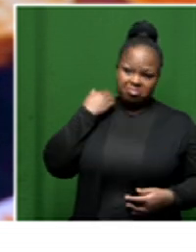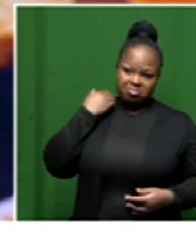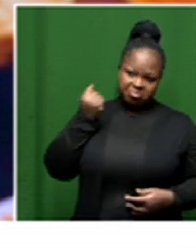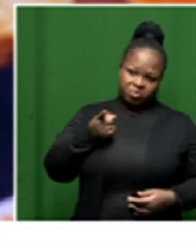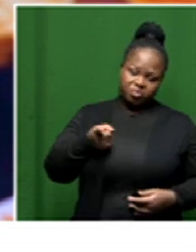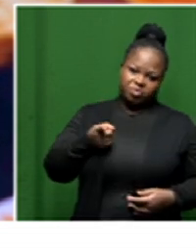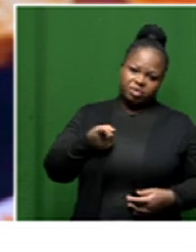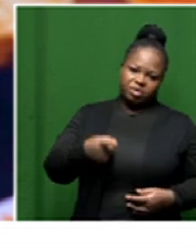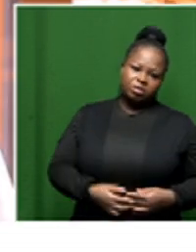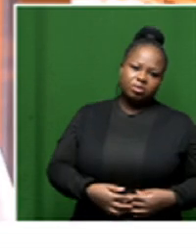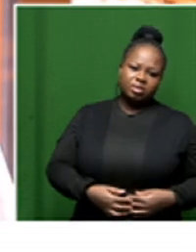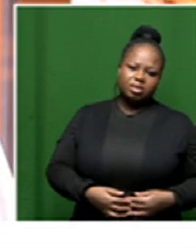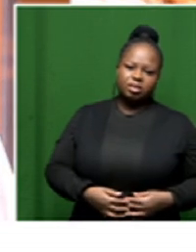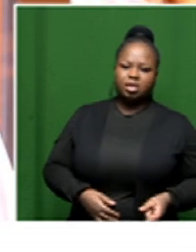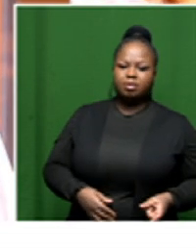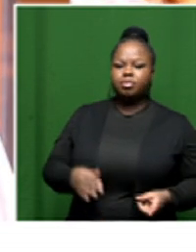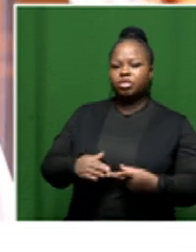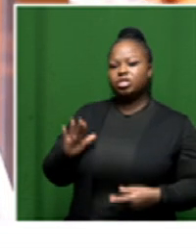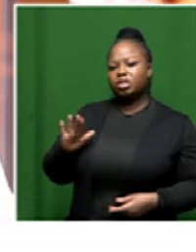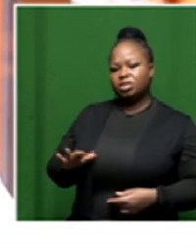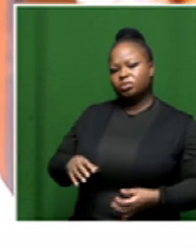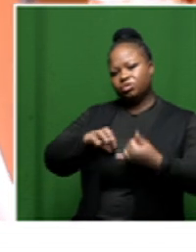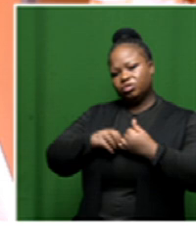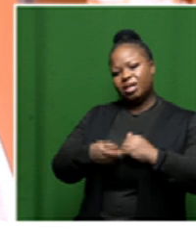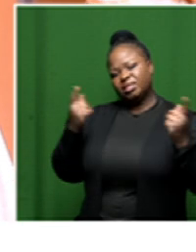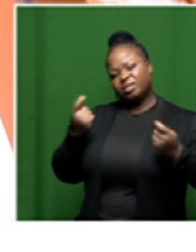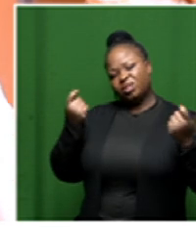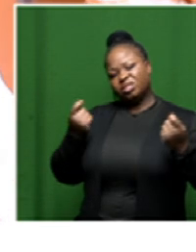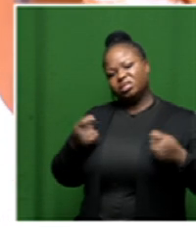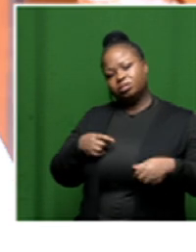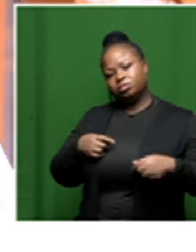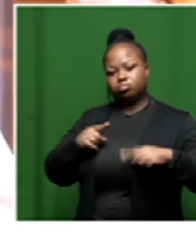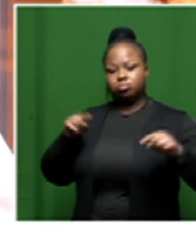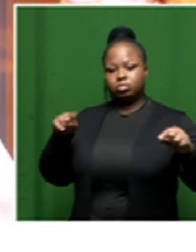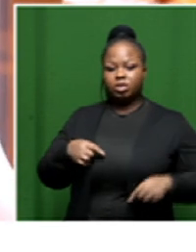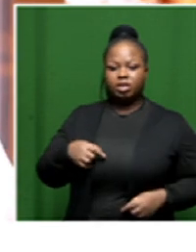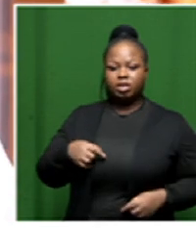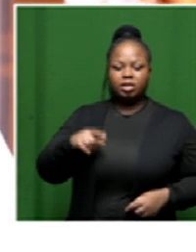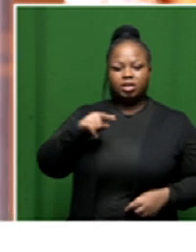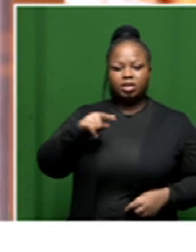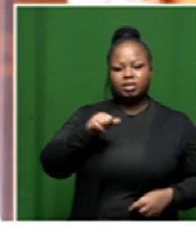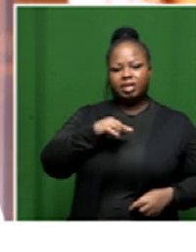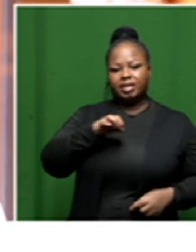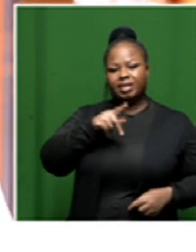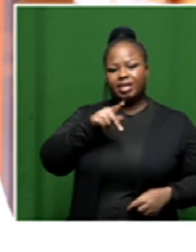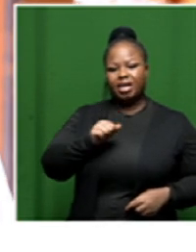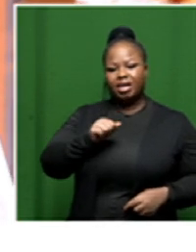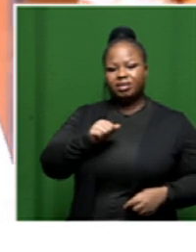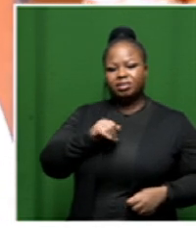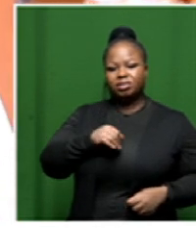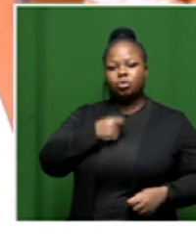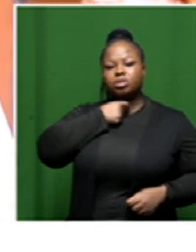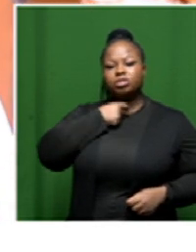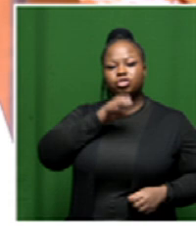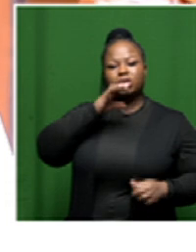price of seafood? So we try and do events. I mean, we just did Tequila Gang, South Africa. They